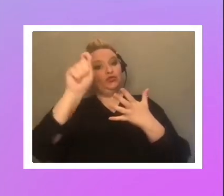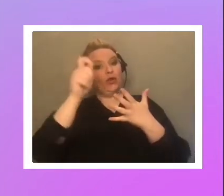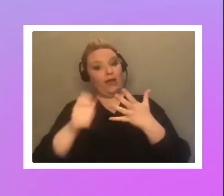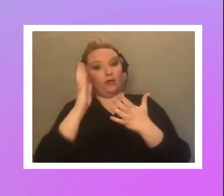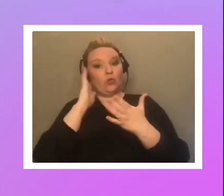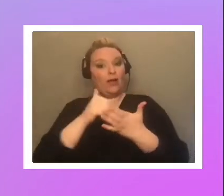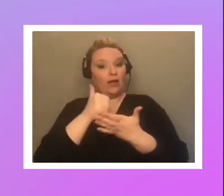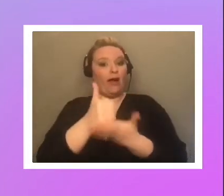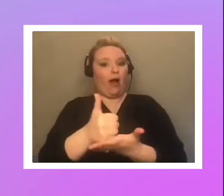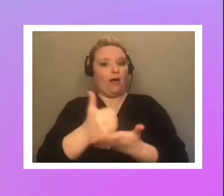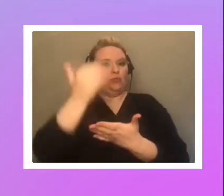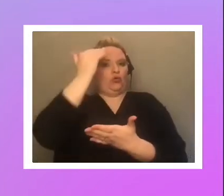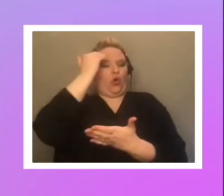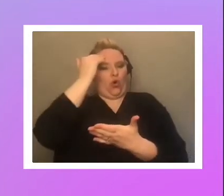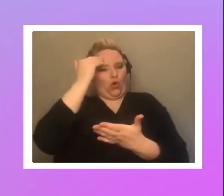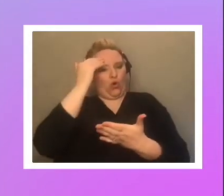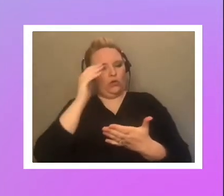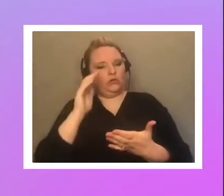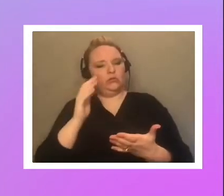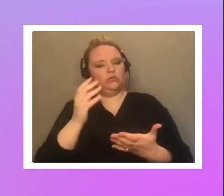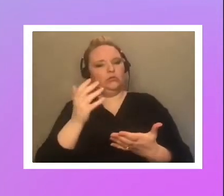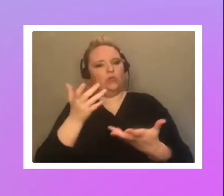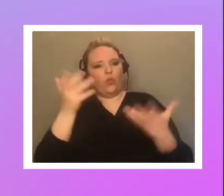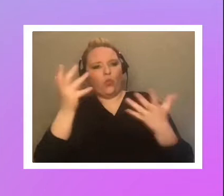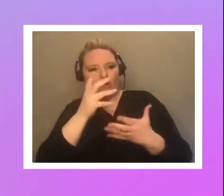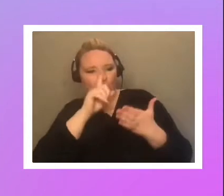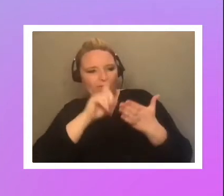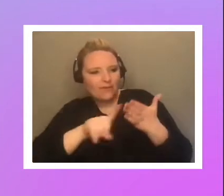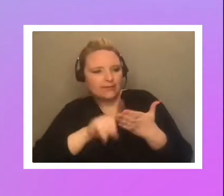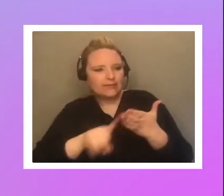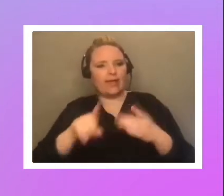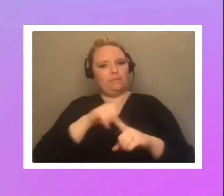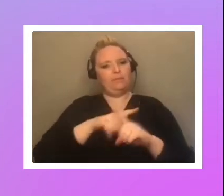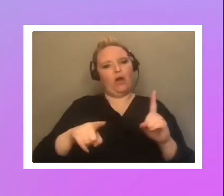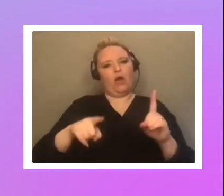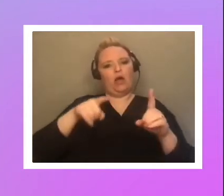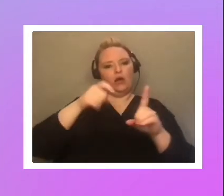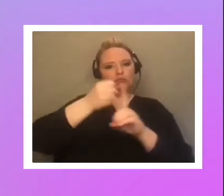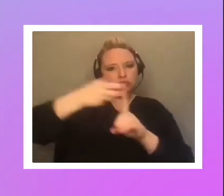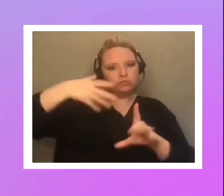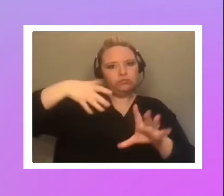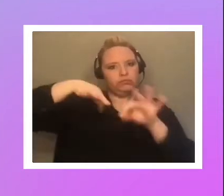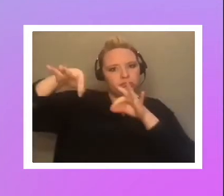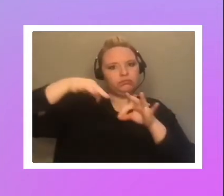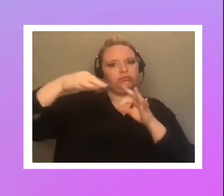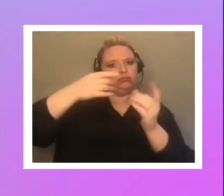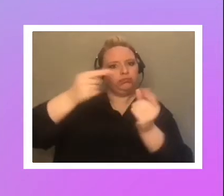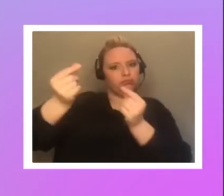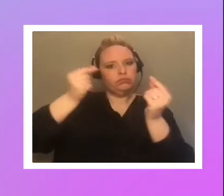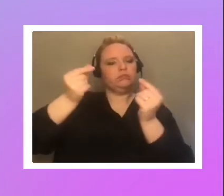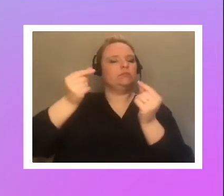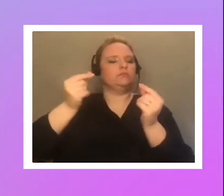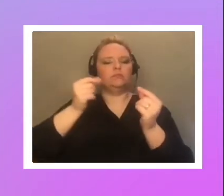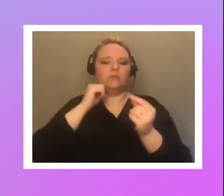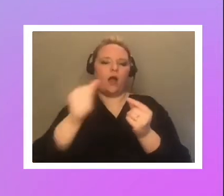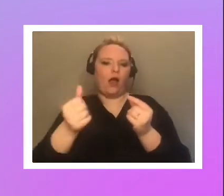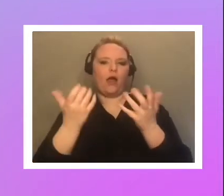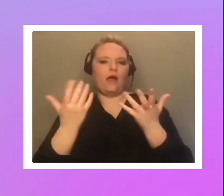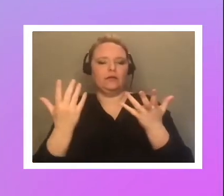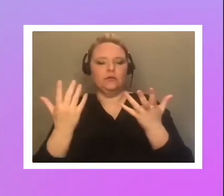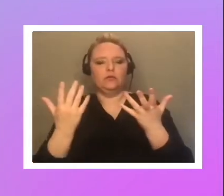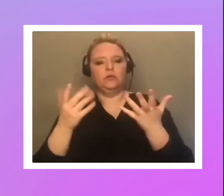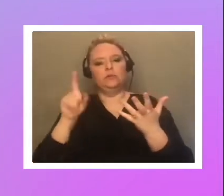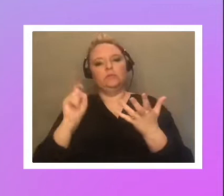you to know what to look for, but it's just not going to tell you everything. So you would want to work